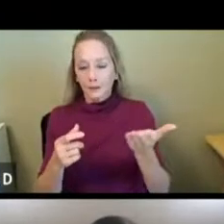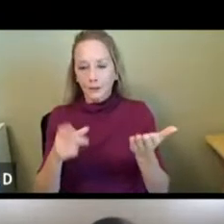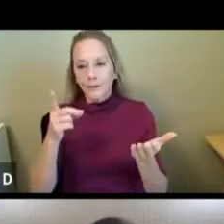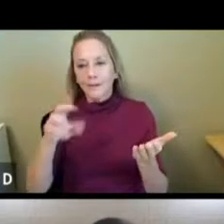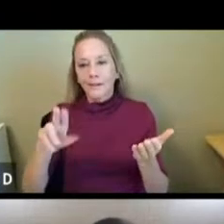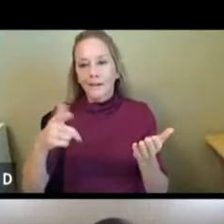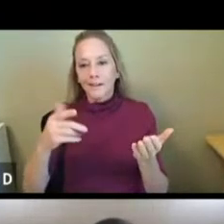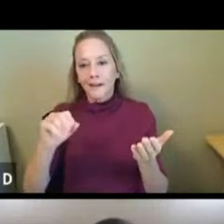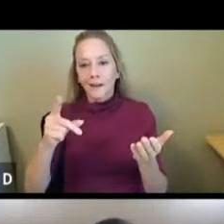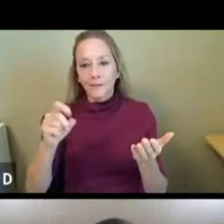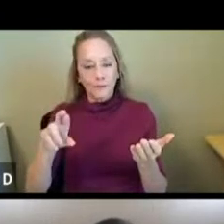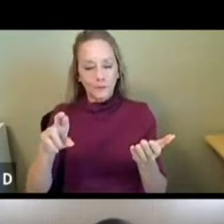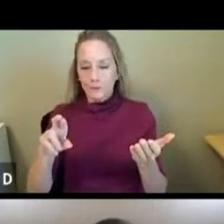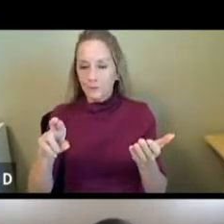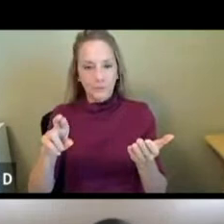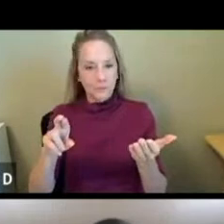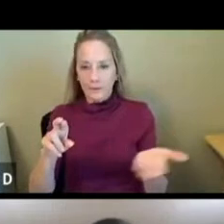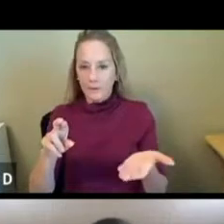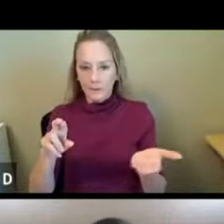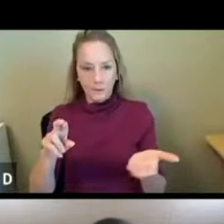Gotcher is not here.